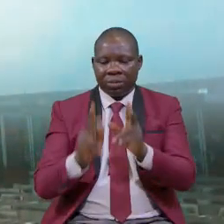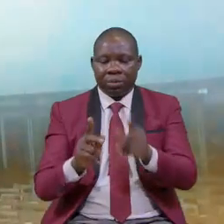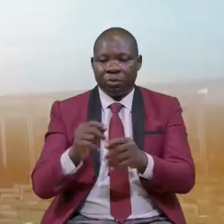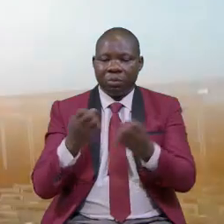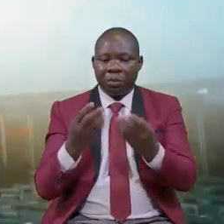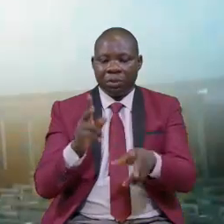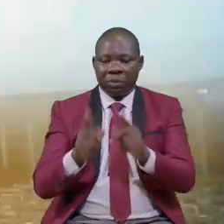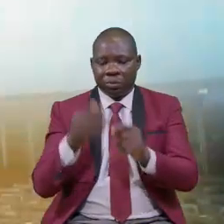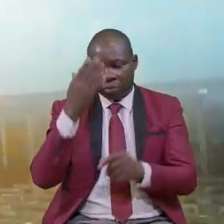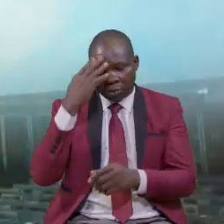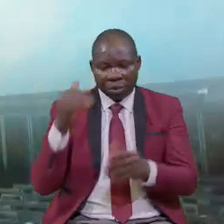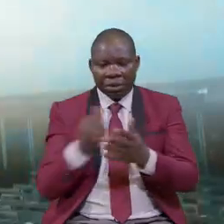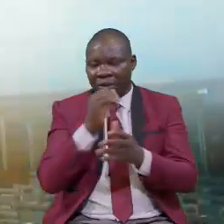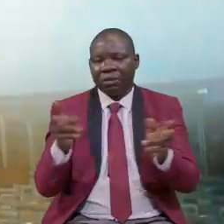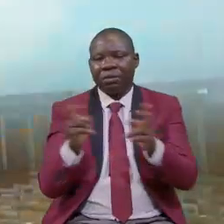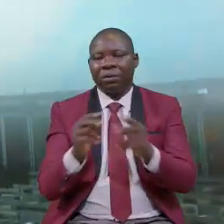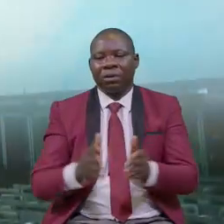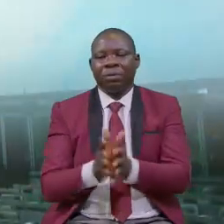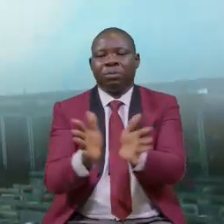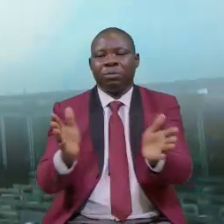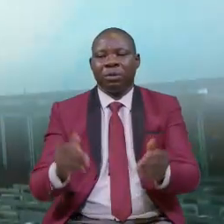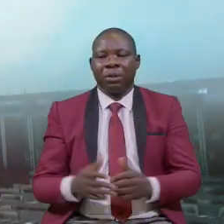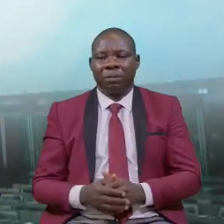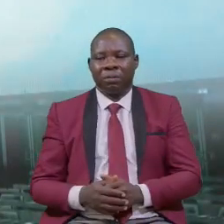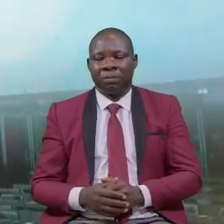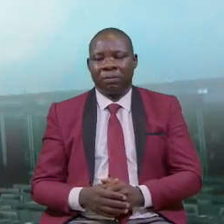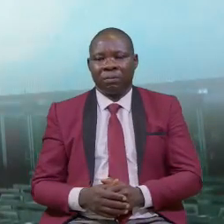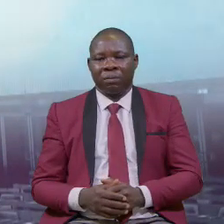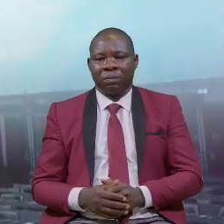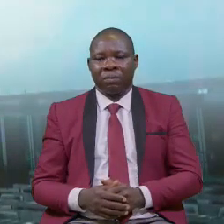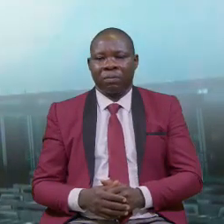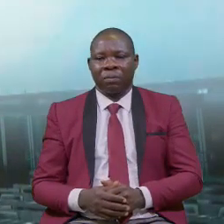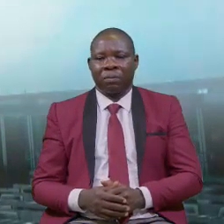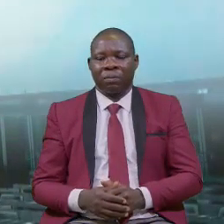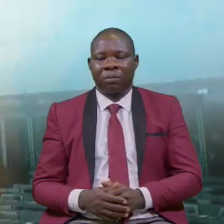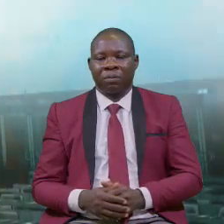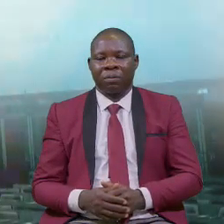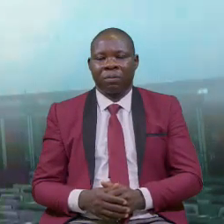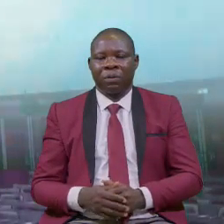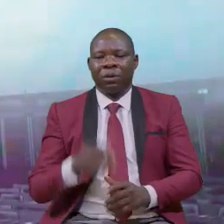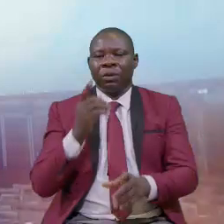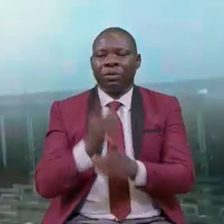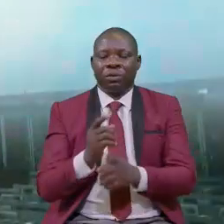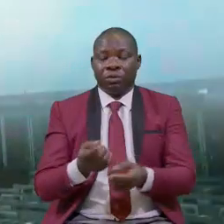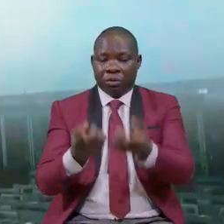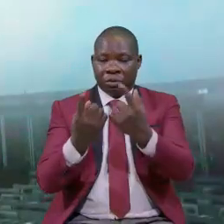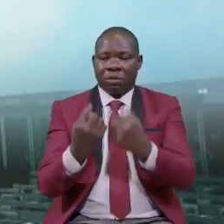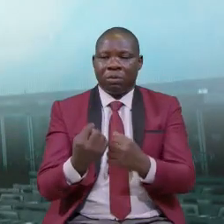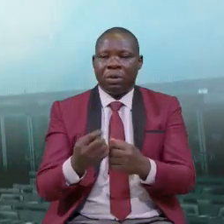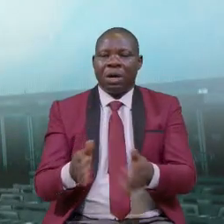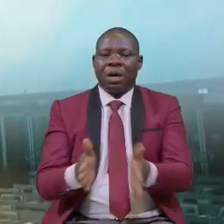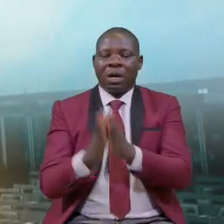coming from the other end, Okumagba Avenue by Airport Junction, just come down straight. Ask